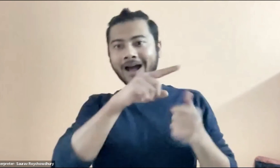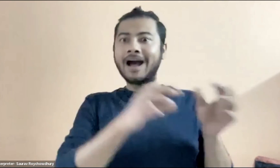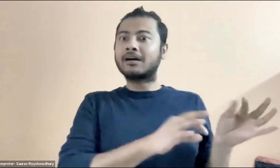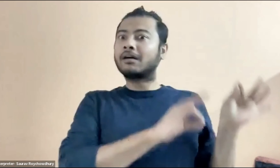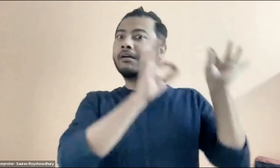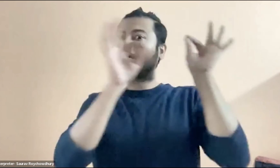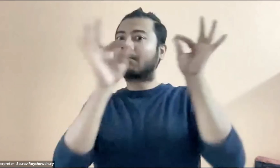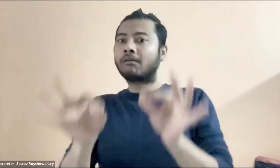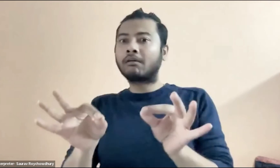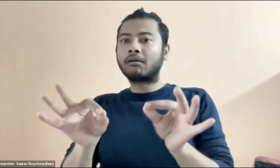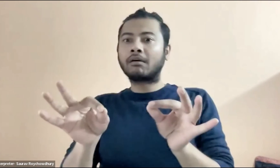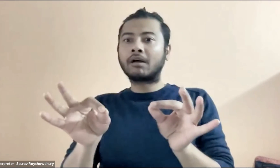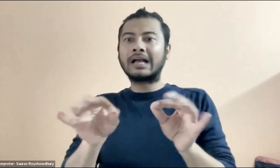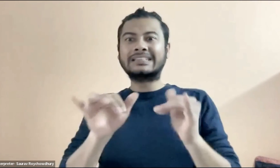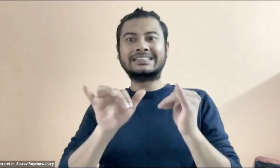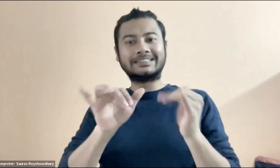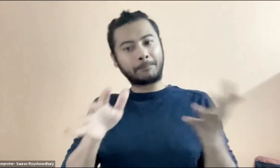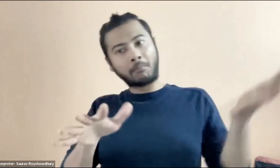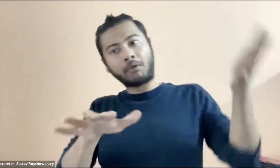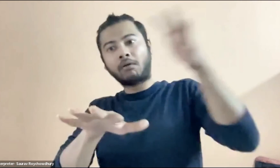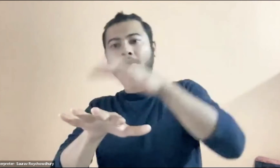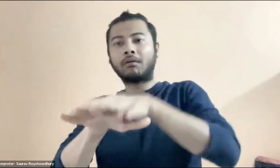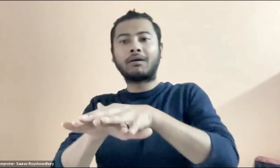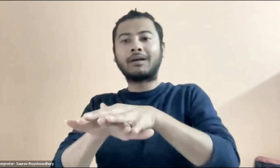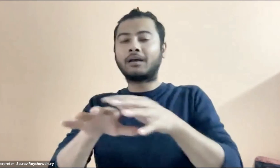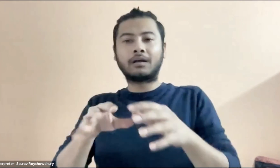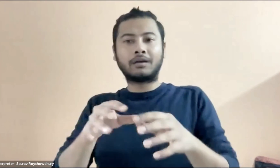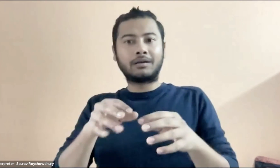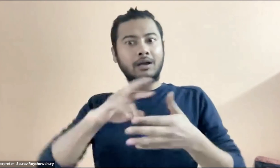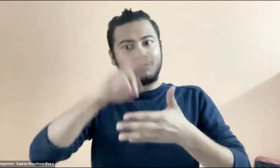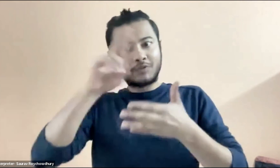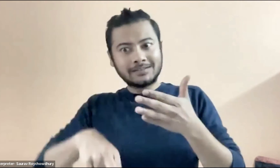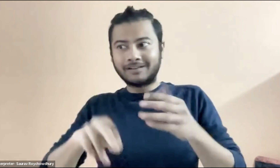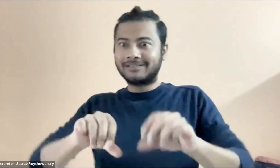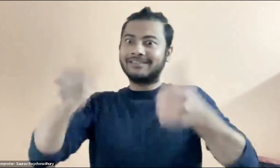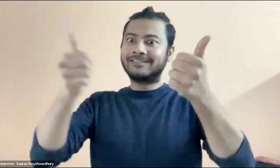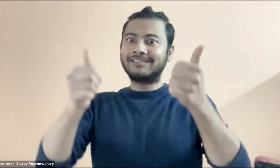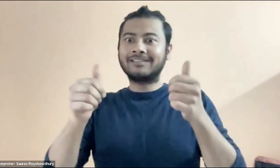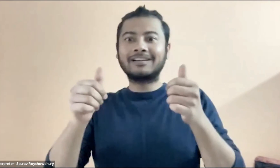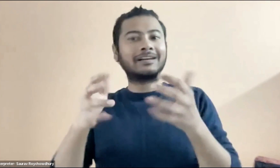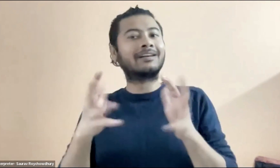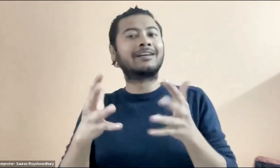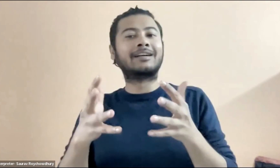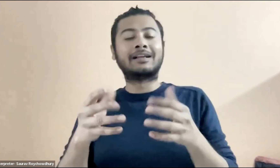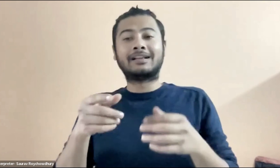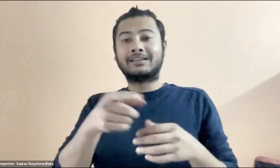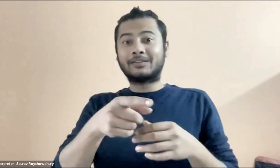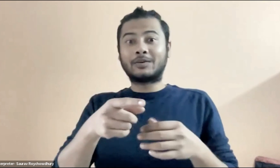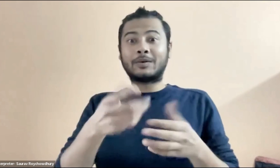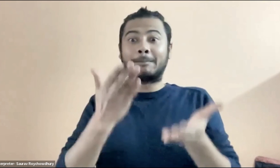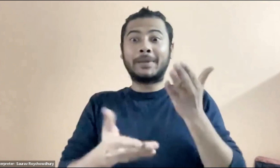results, really. So whether it is trying to recreate the HIV movement for another